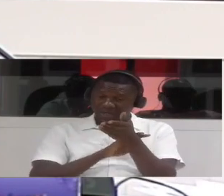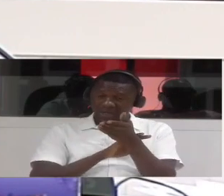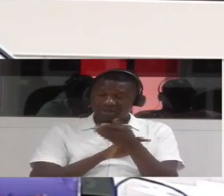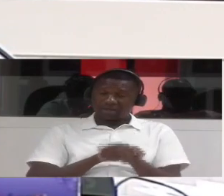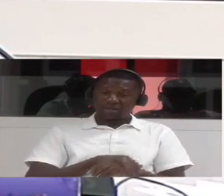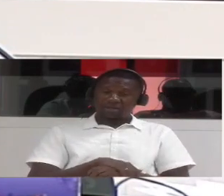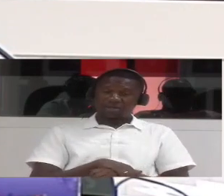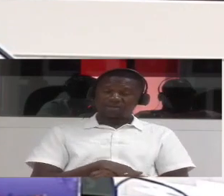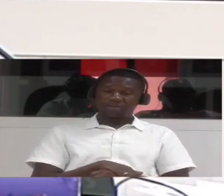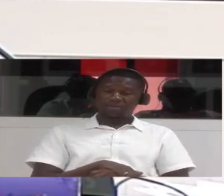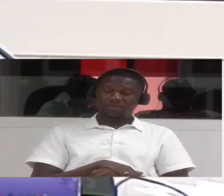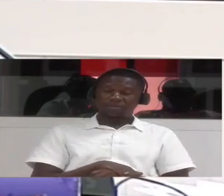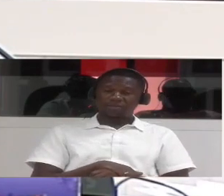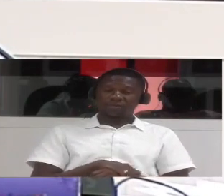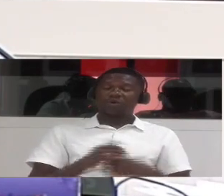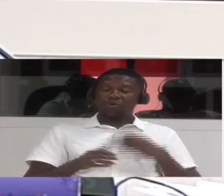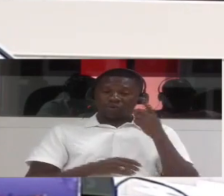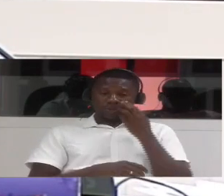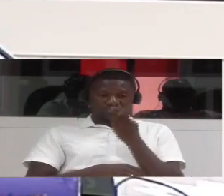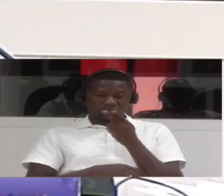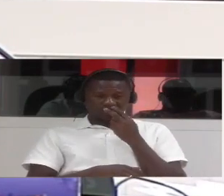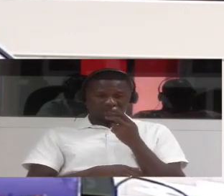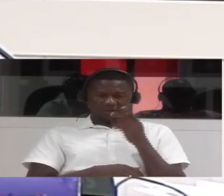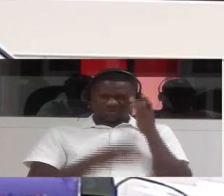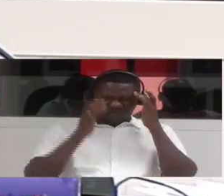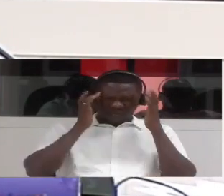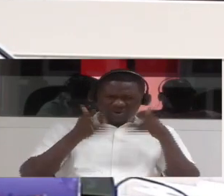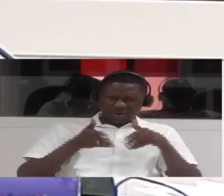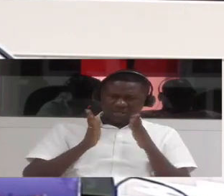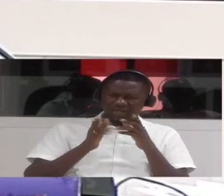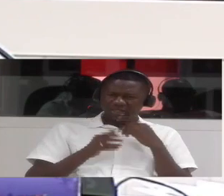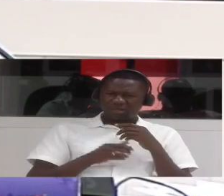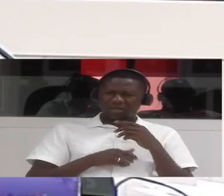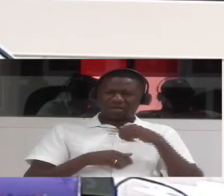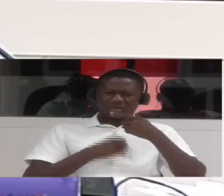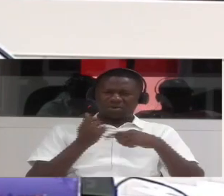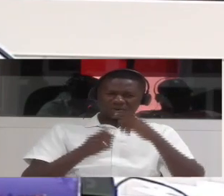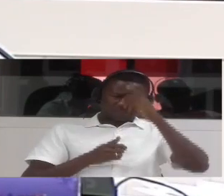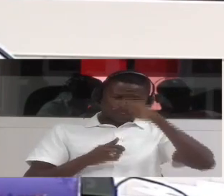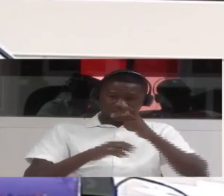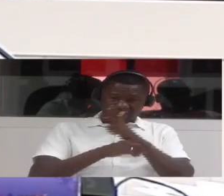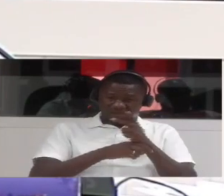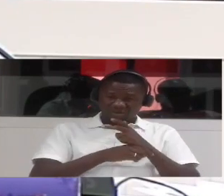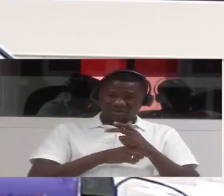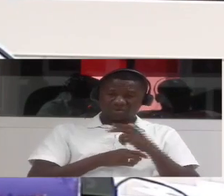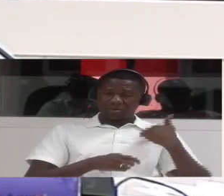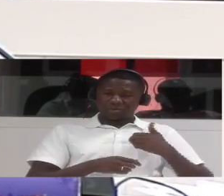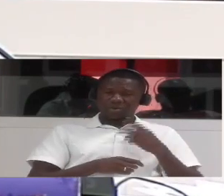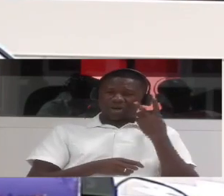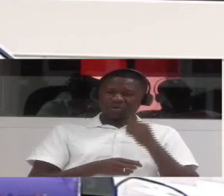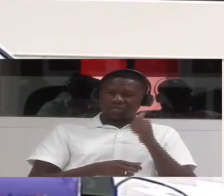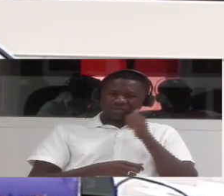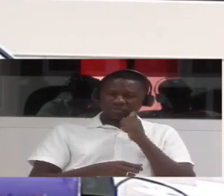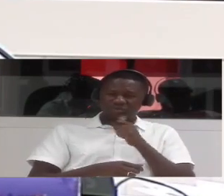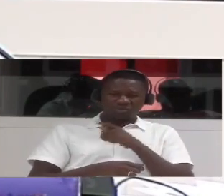by our law enforcement agencies, sometimes it's quite, you don't know, like it's